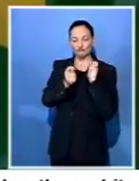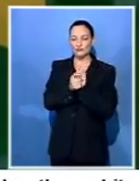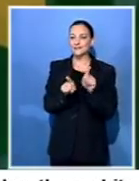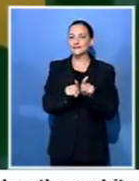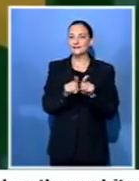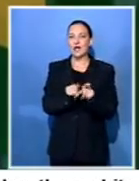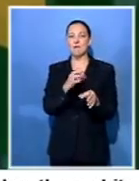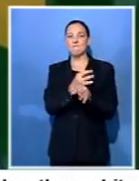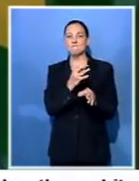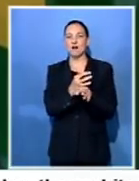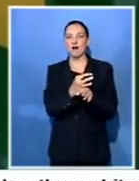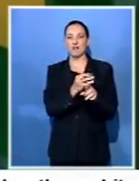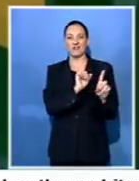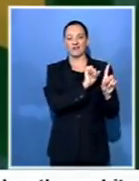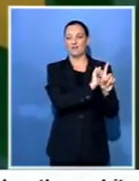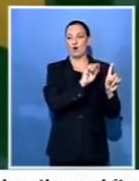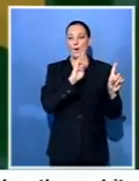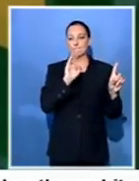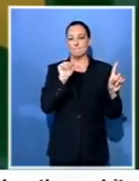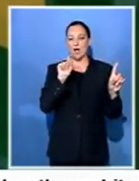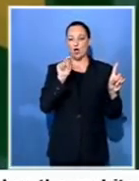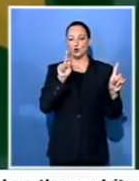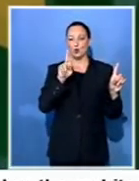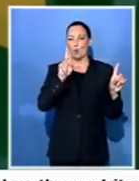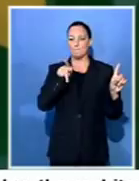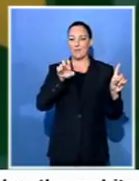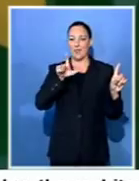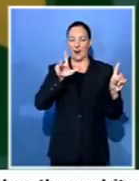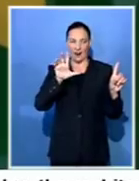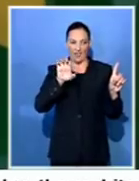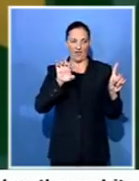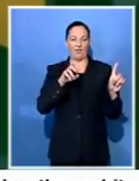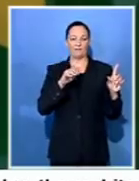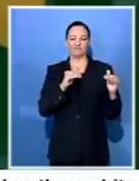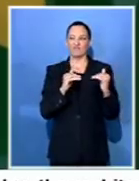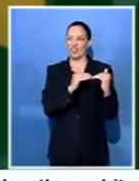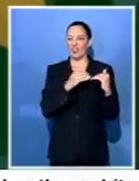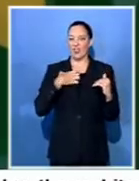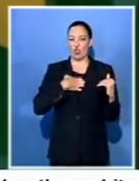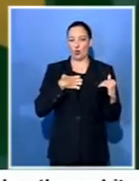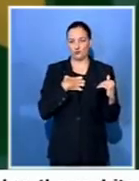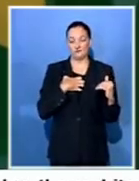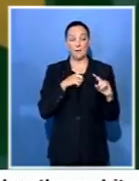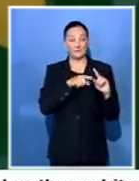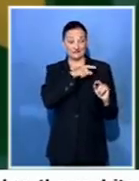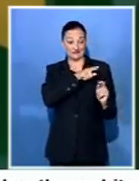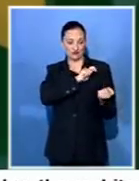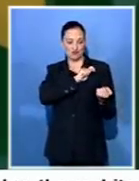our Batupili ethos. In his view, the tests for a